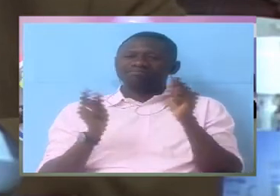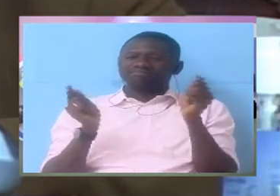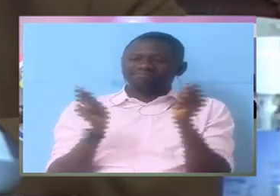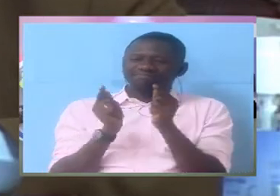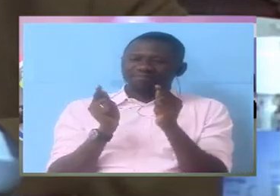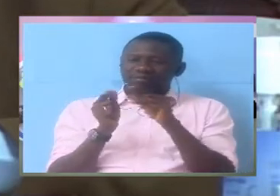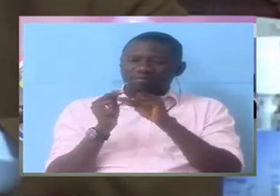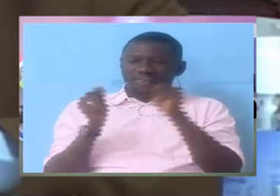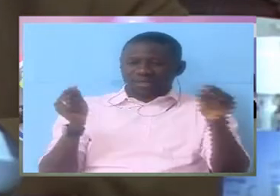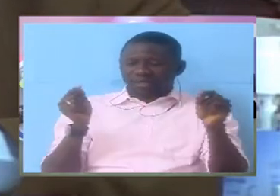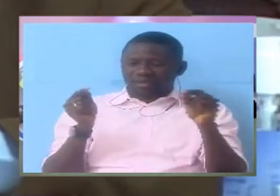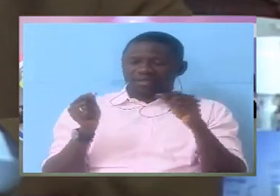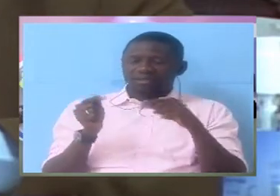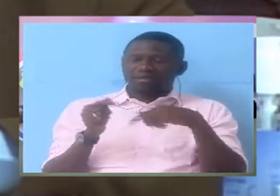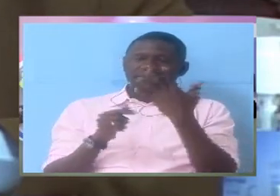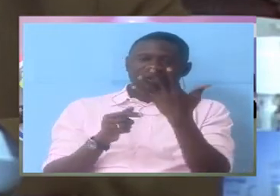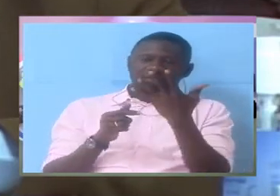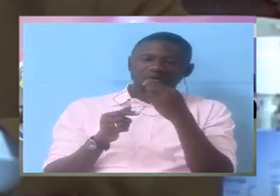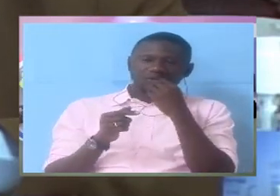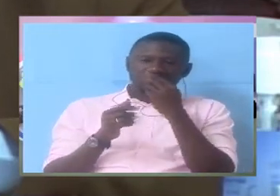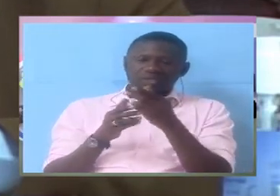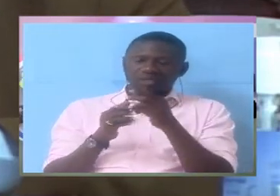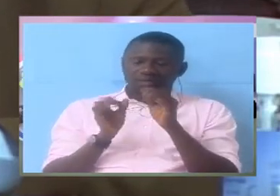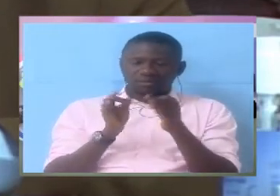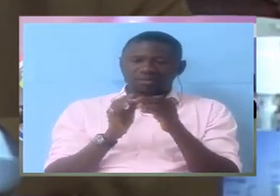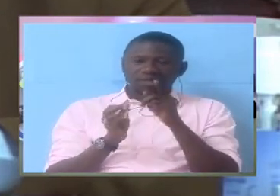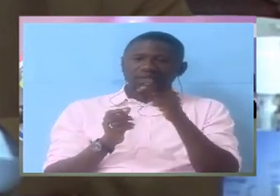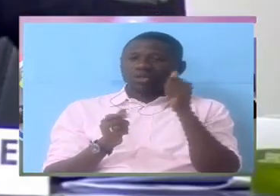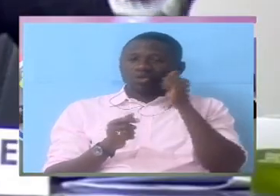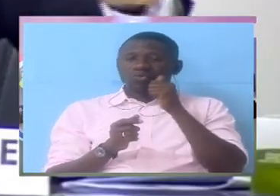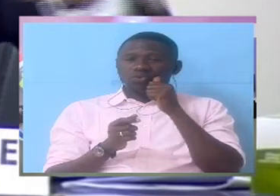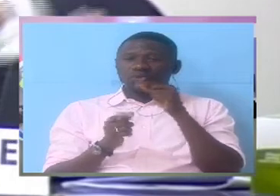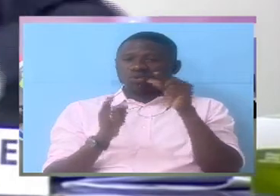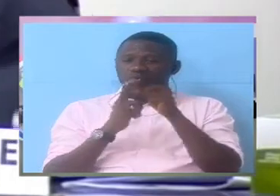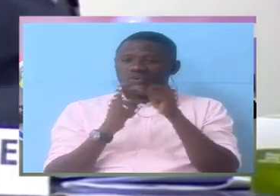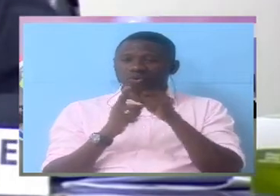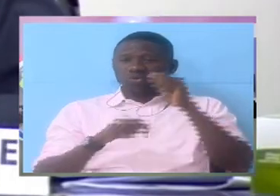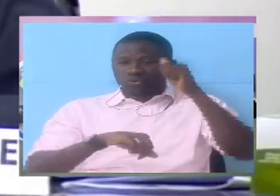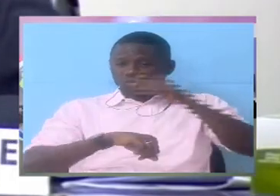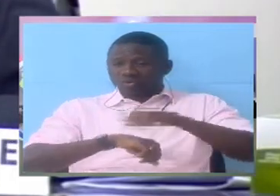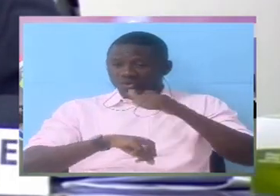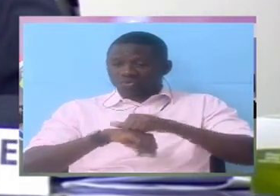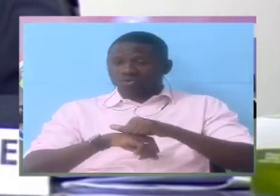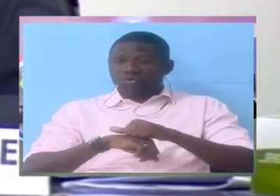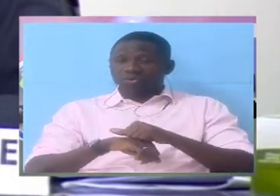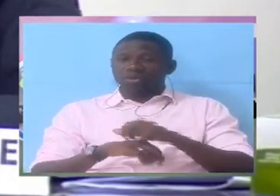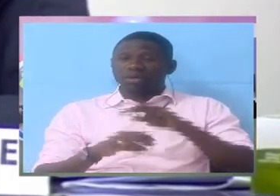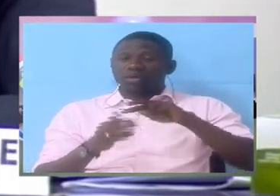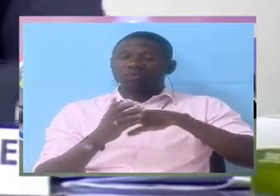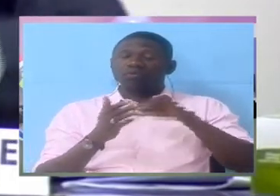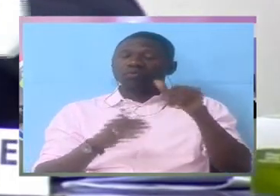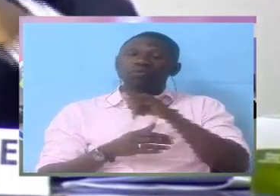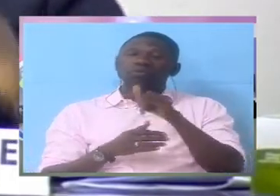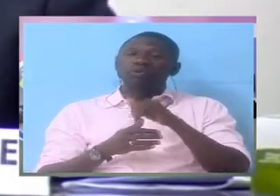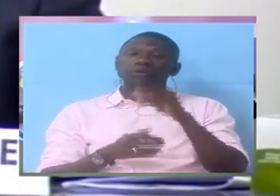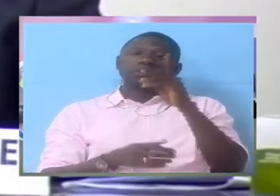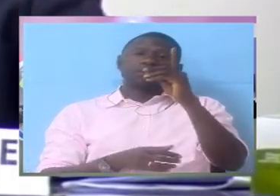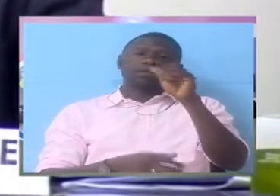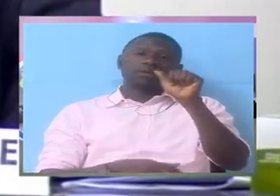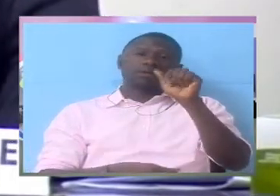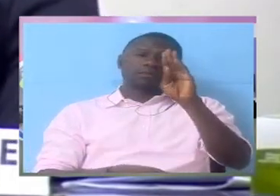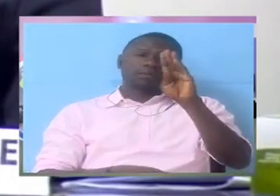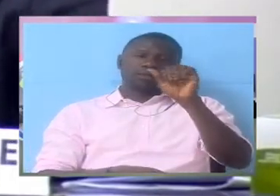word torture? With Dabamarina, I am coming to that. Okay. Yeah, Chairman, coming in for